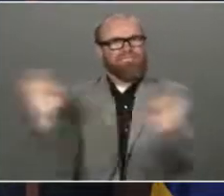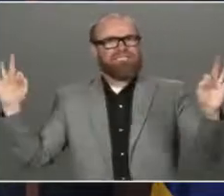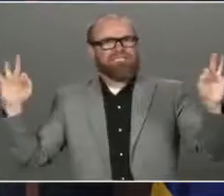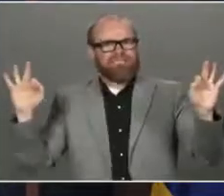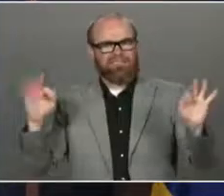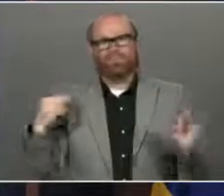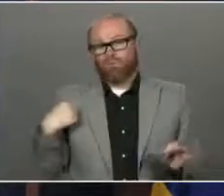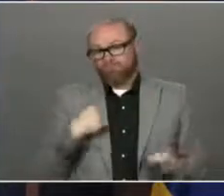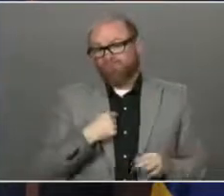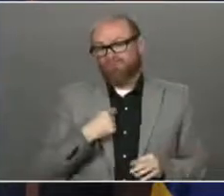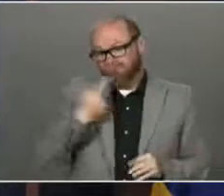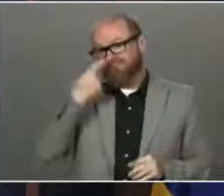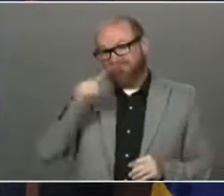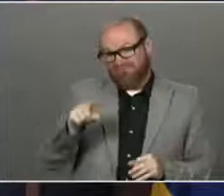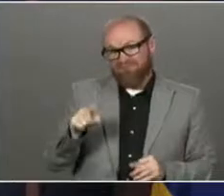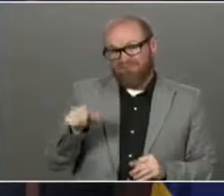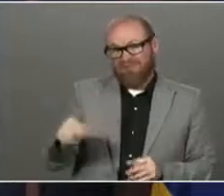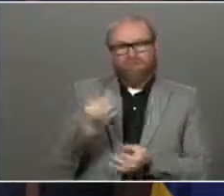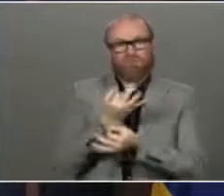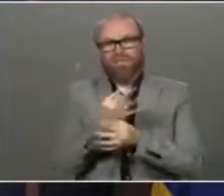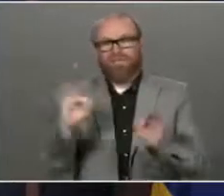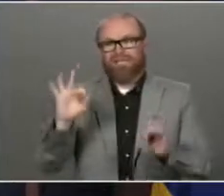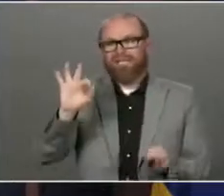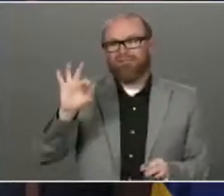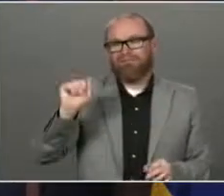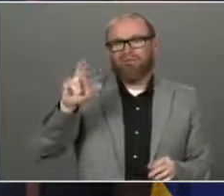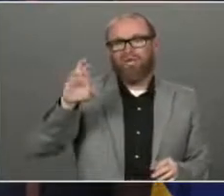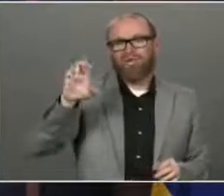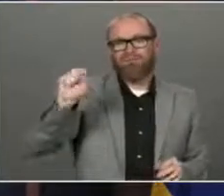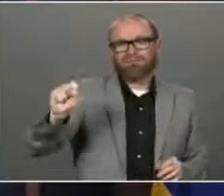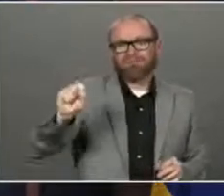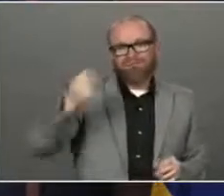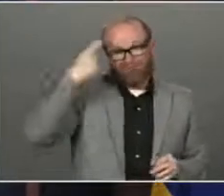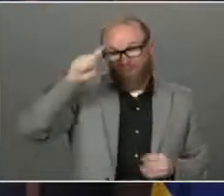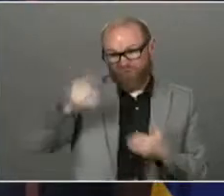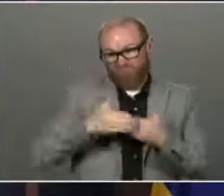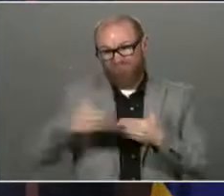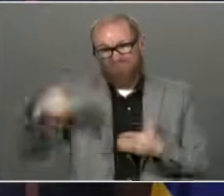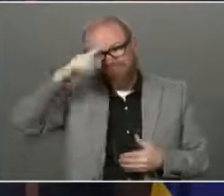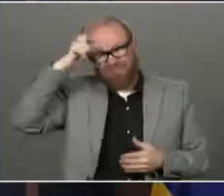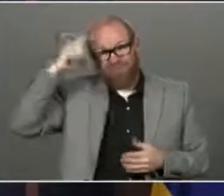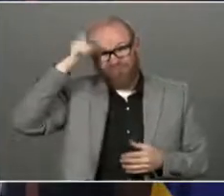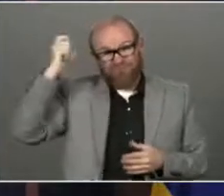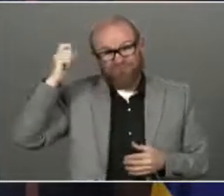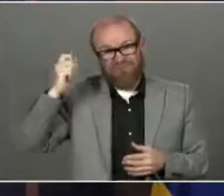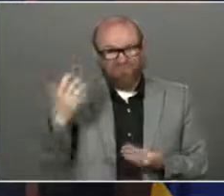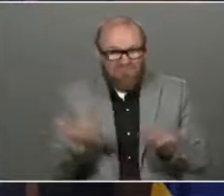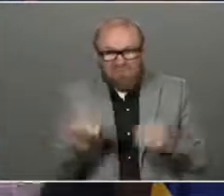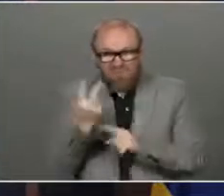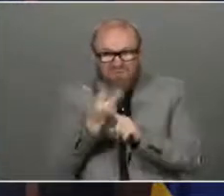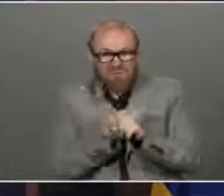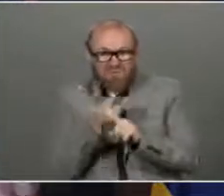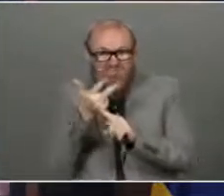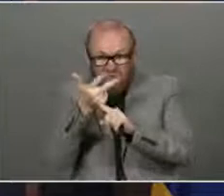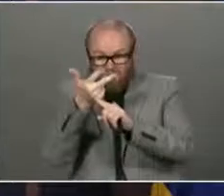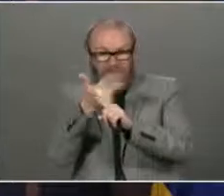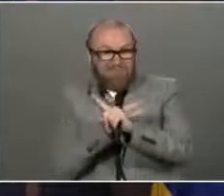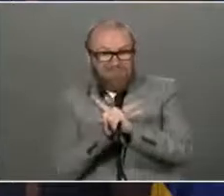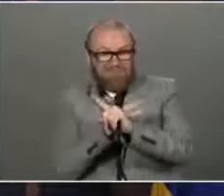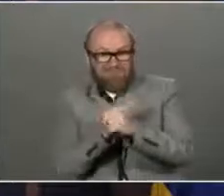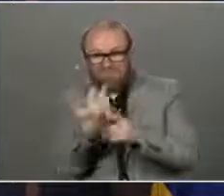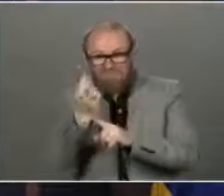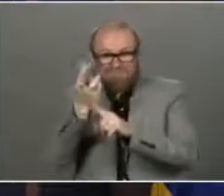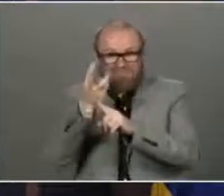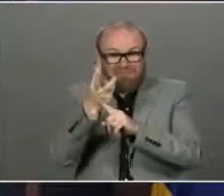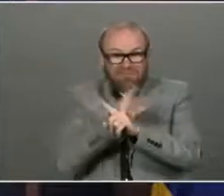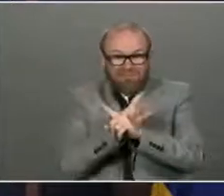free fares in every transit district across the state, and that the state would fund that for a period of time, 3 months, 6 months, something